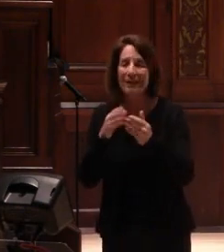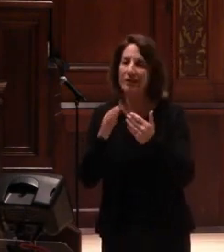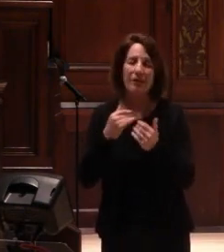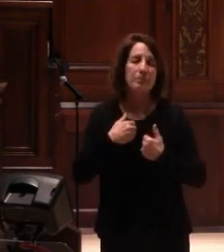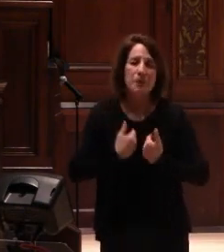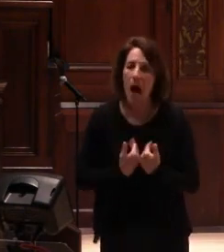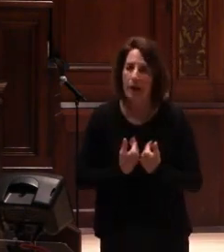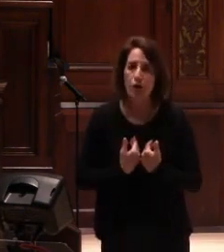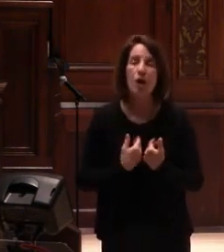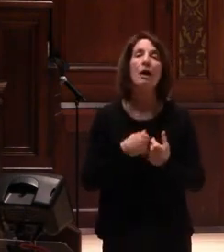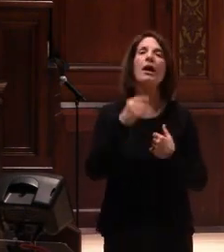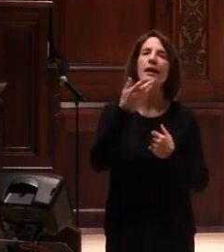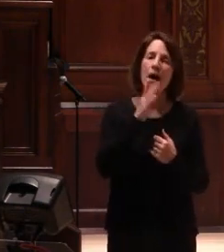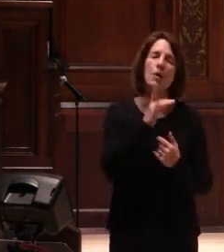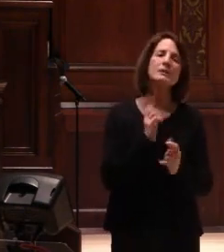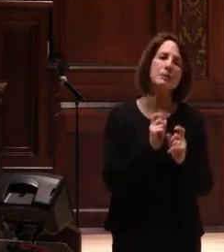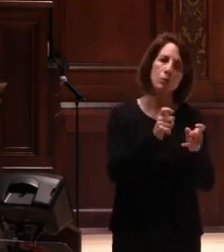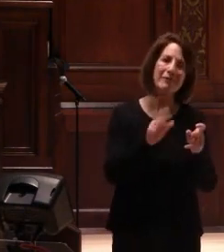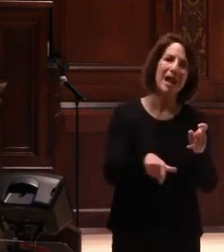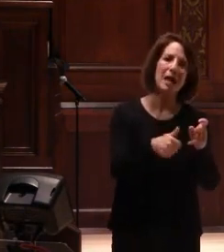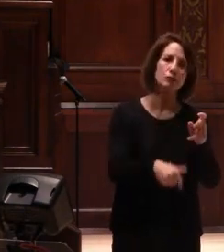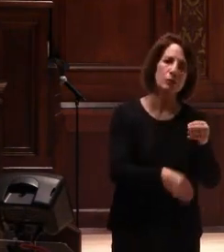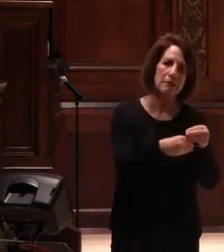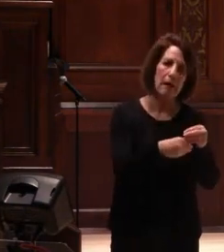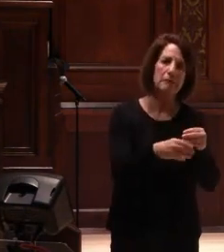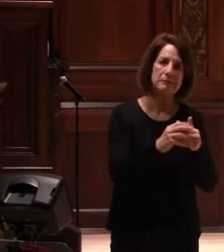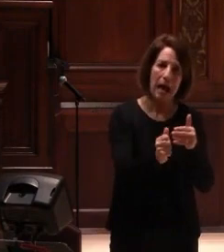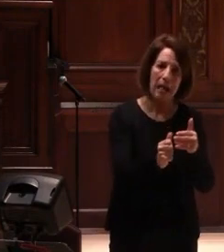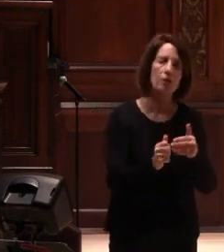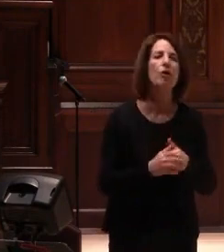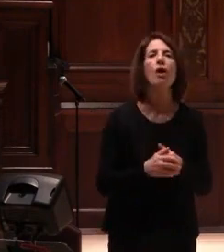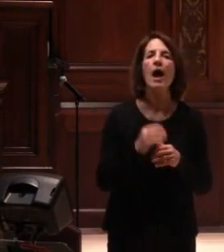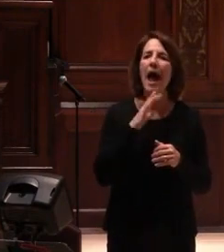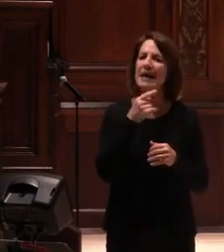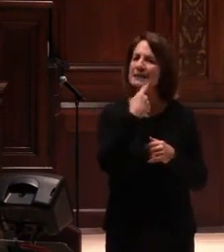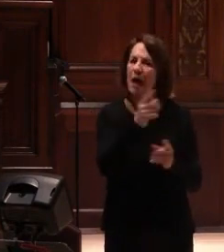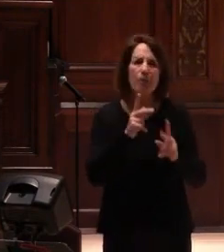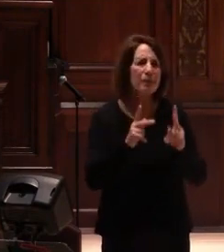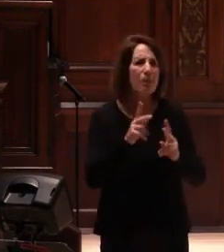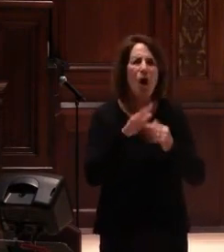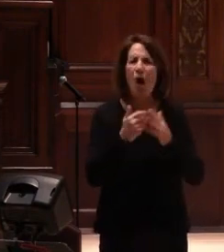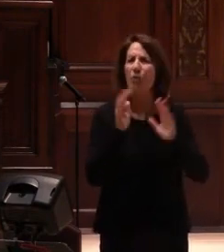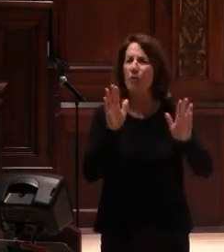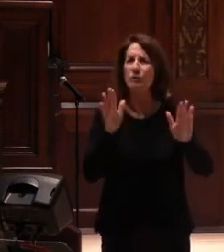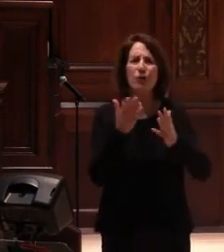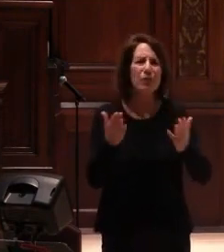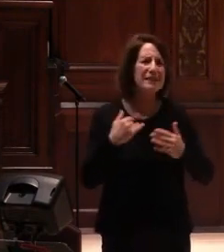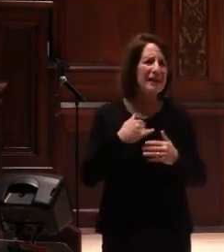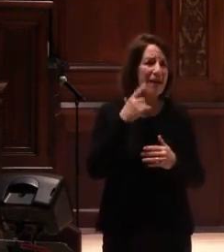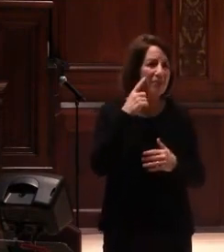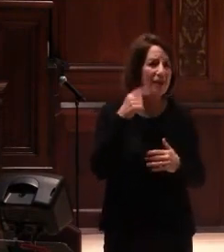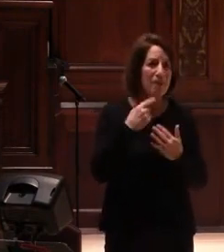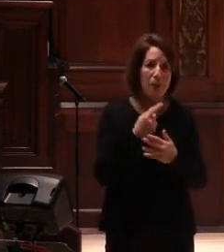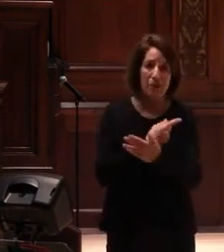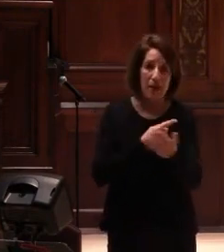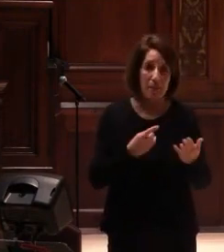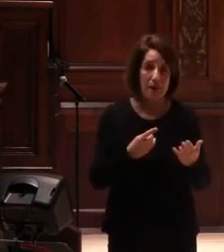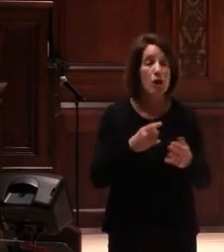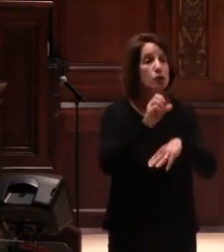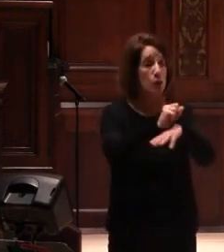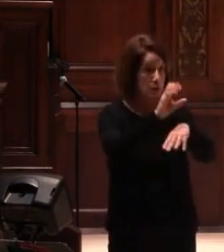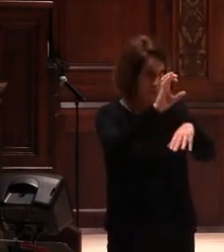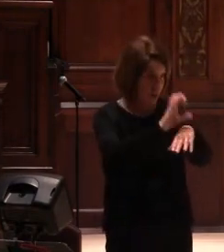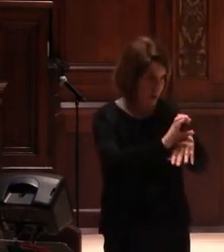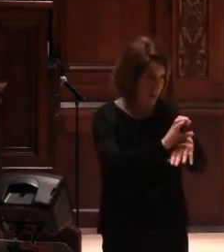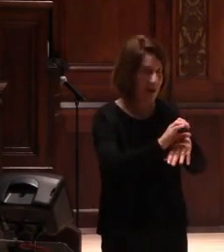give an extra dollar and tell the people all of the great things that I think about them. So, Spiritus Christi, let me tell you what I